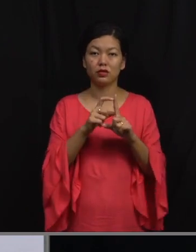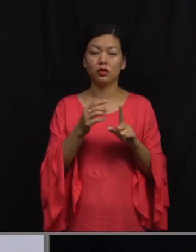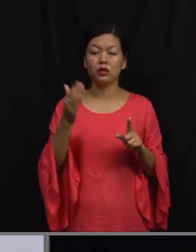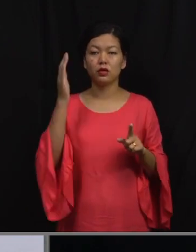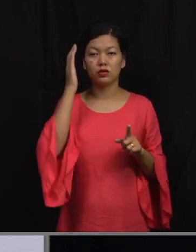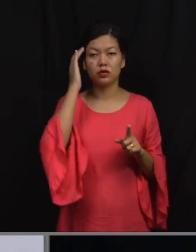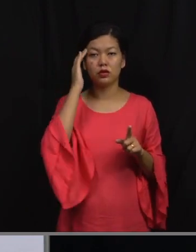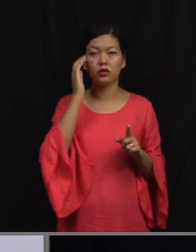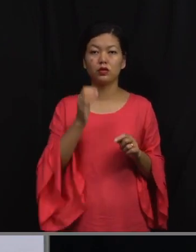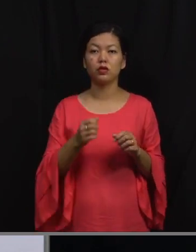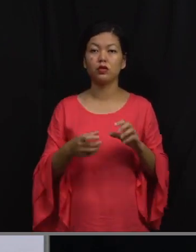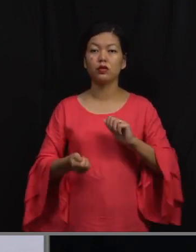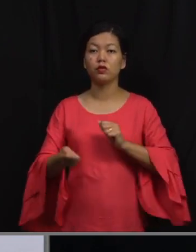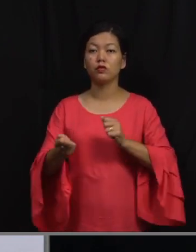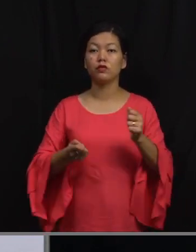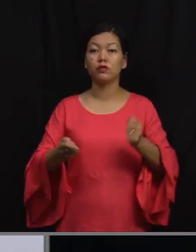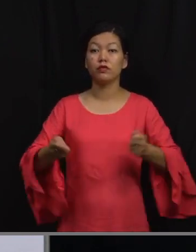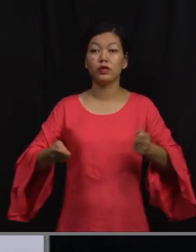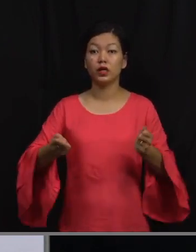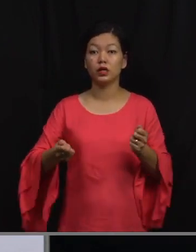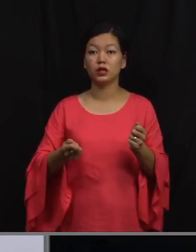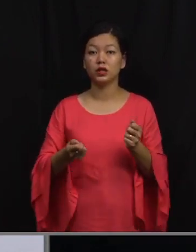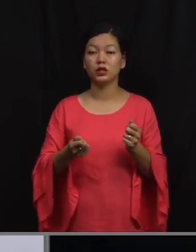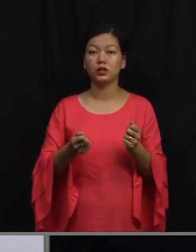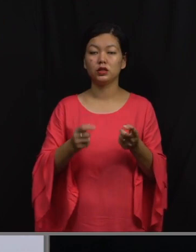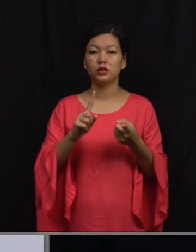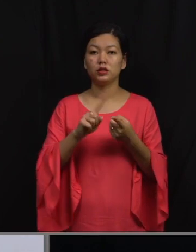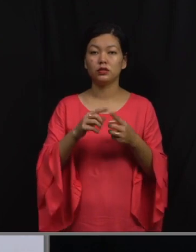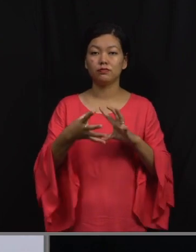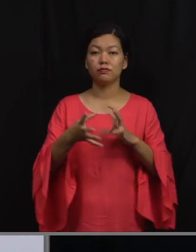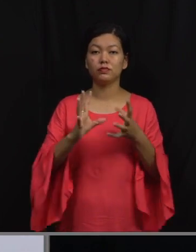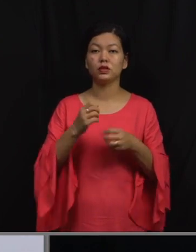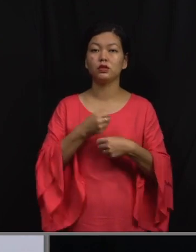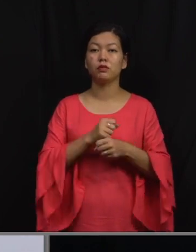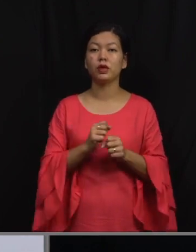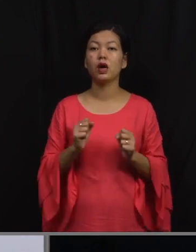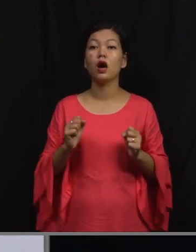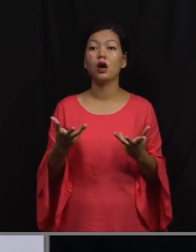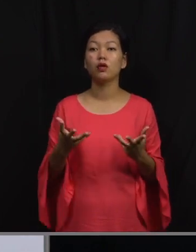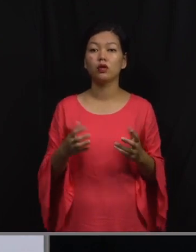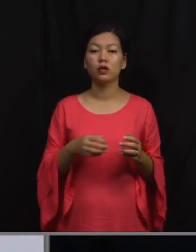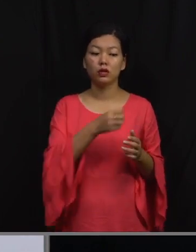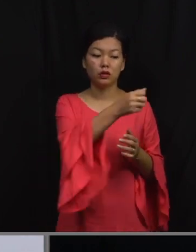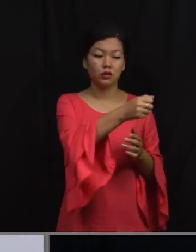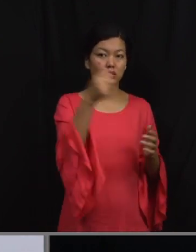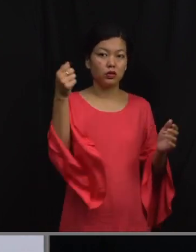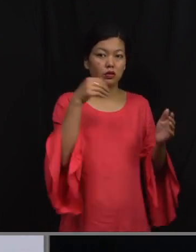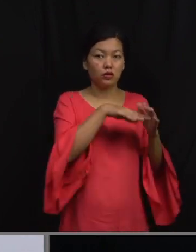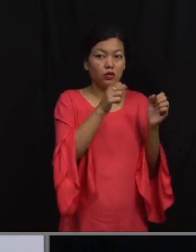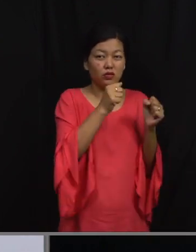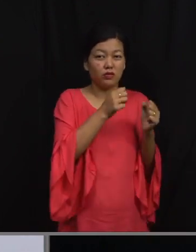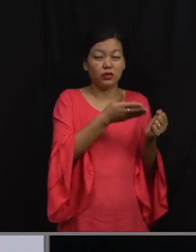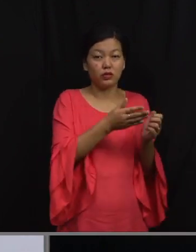engines, how to design the heat engine, how to design the refrigerator, how to design so many, right? So many machines, how to